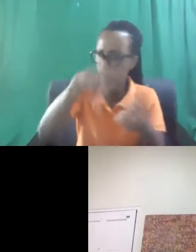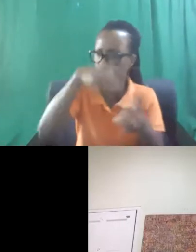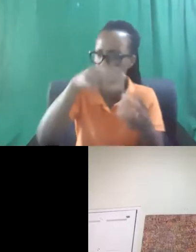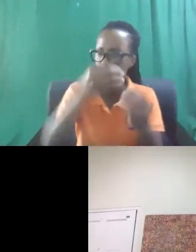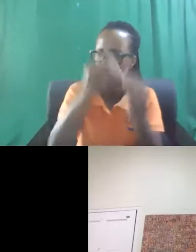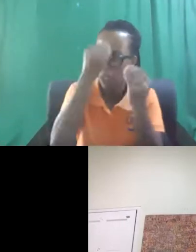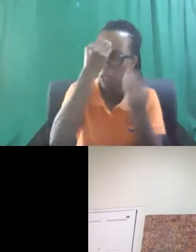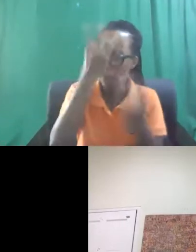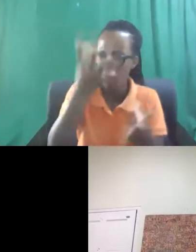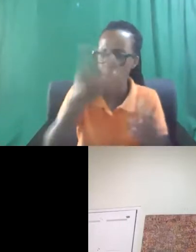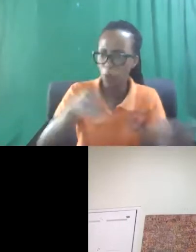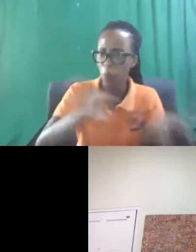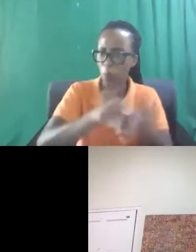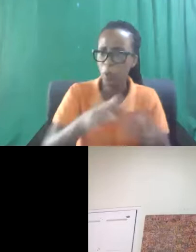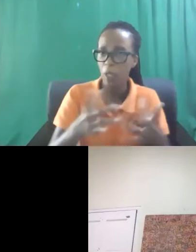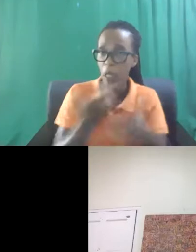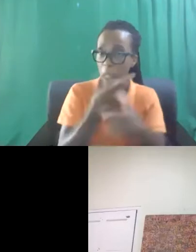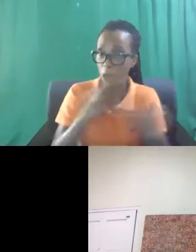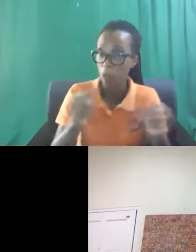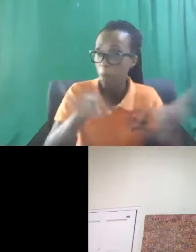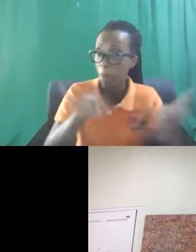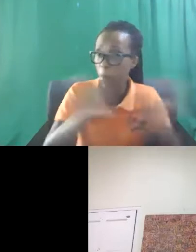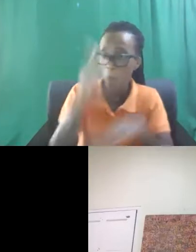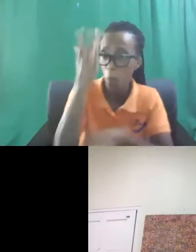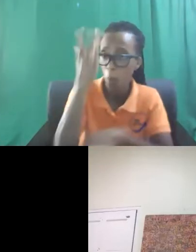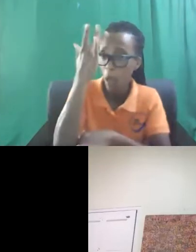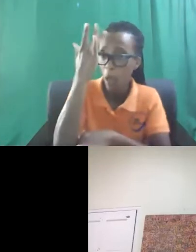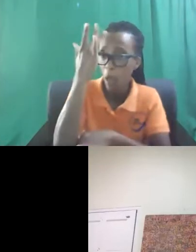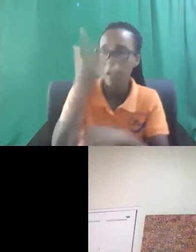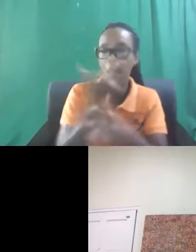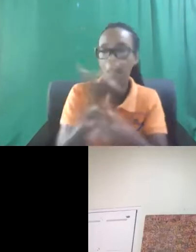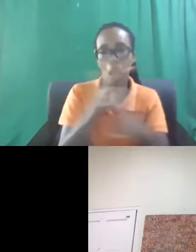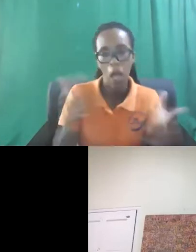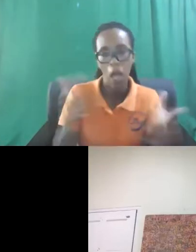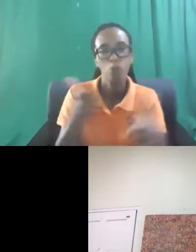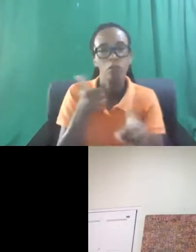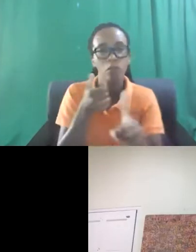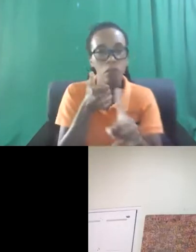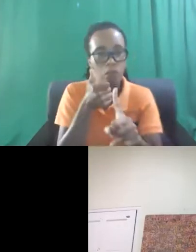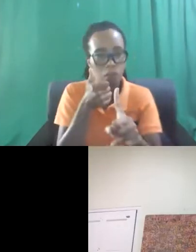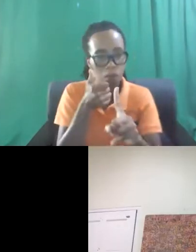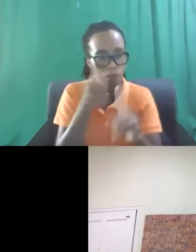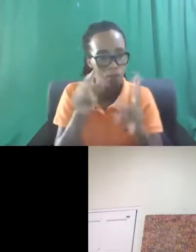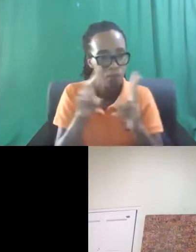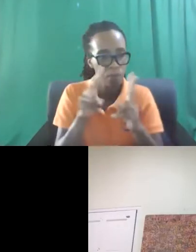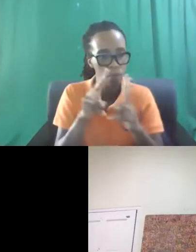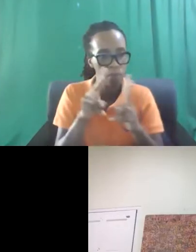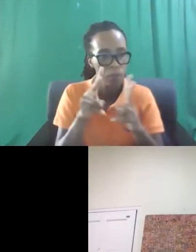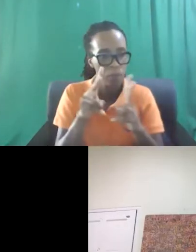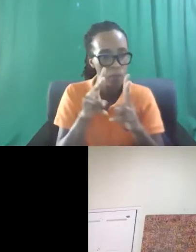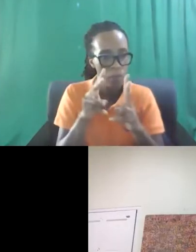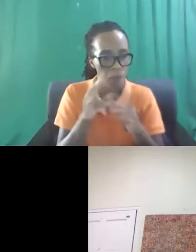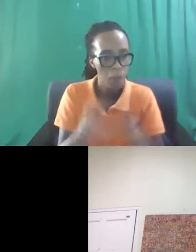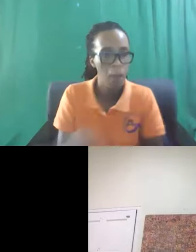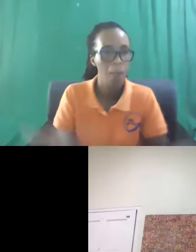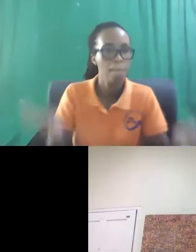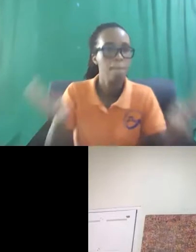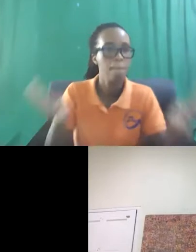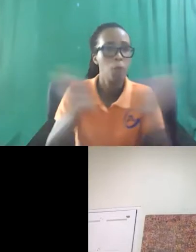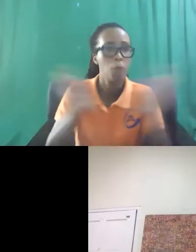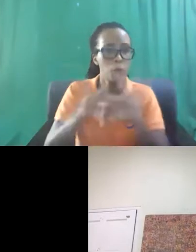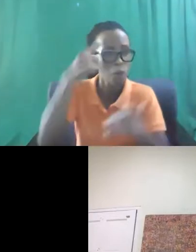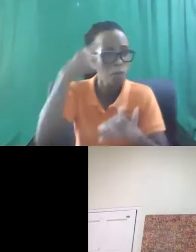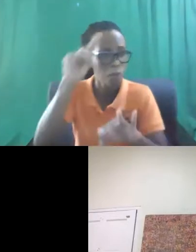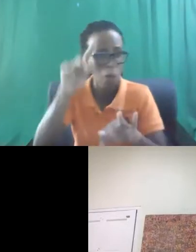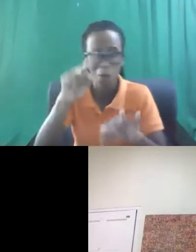linguistics is important because languages are at the heart of what everybody does in their